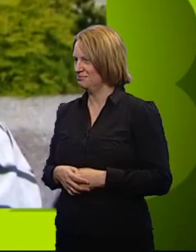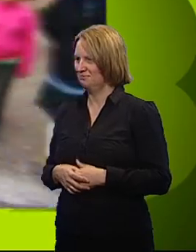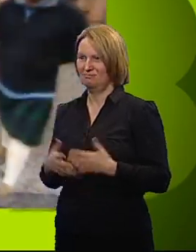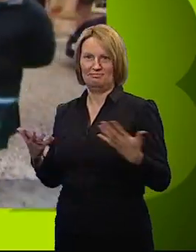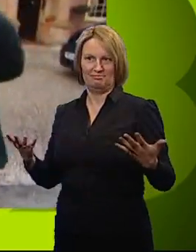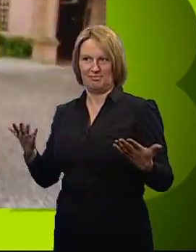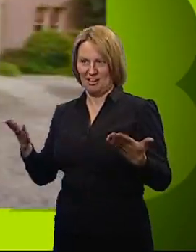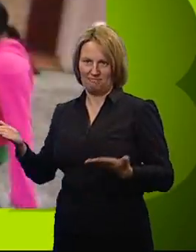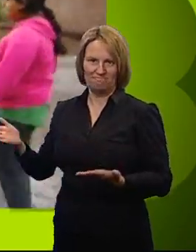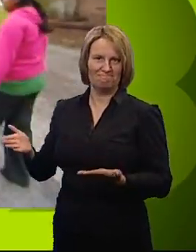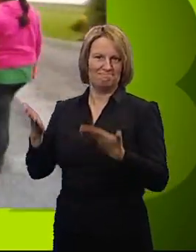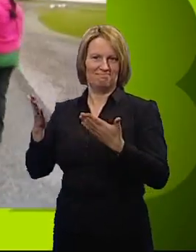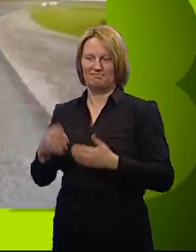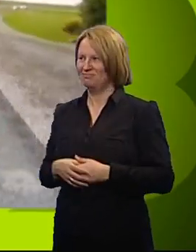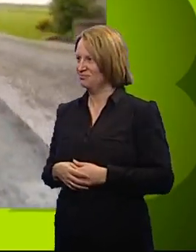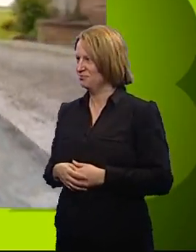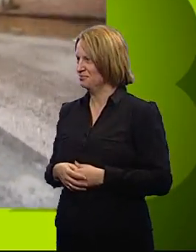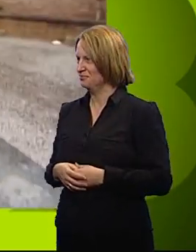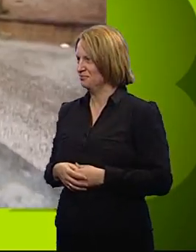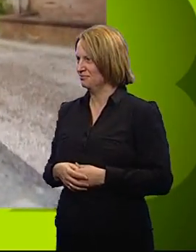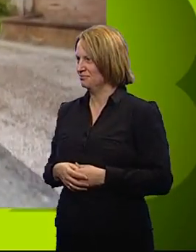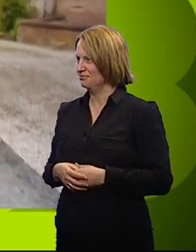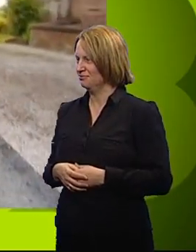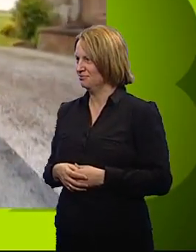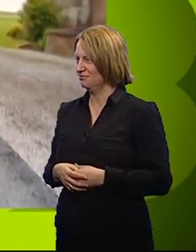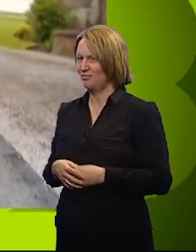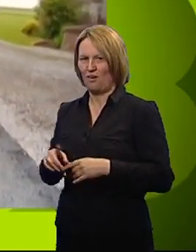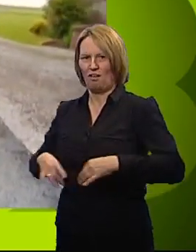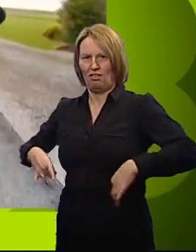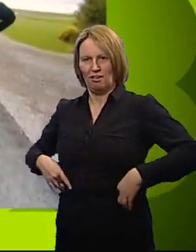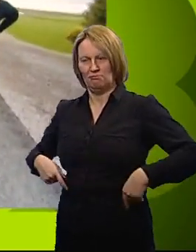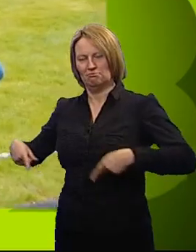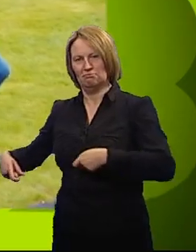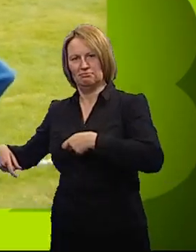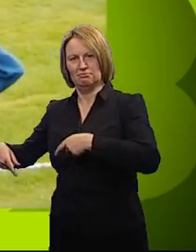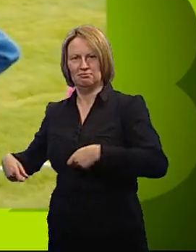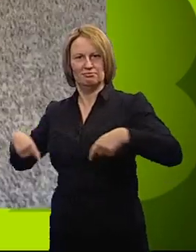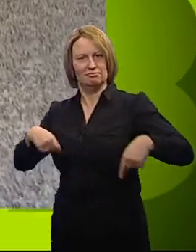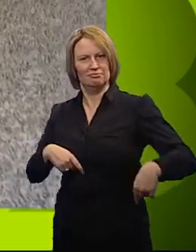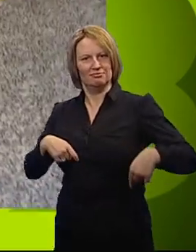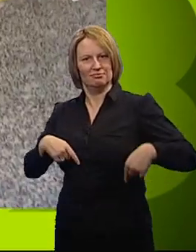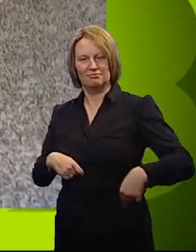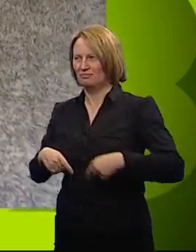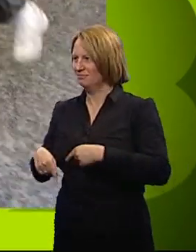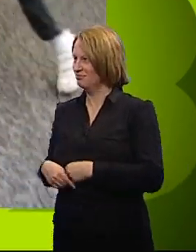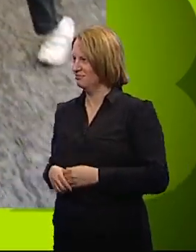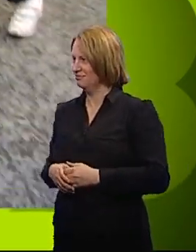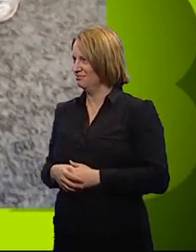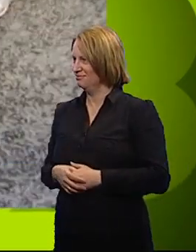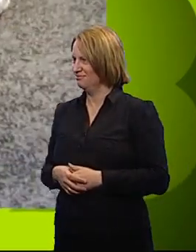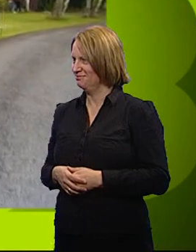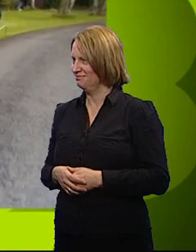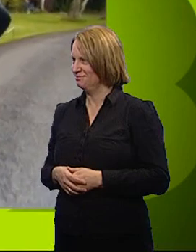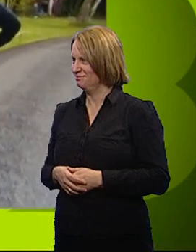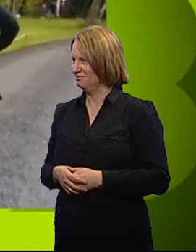Right, fam, let's see what you've got. And you just kick over, and then the other side, and then you kick over and you face this